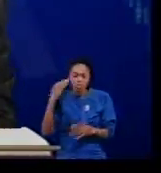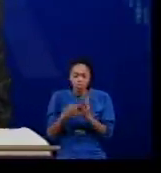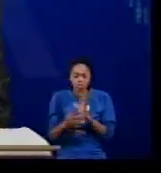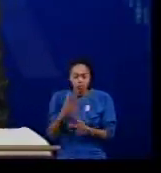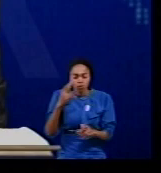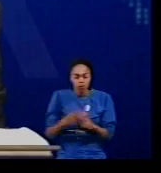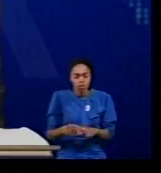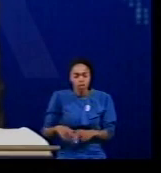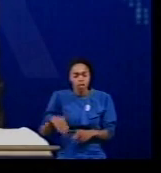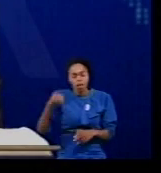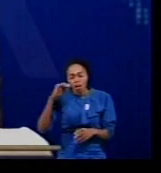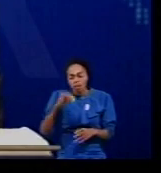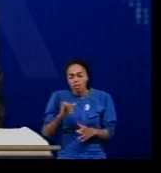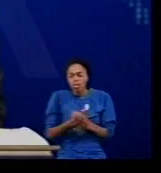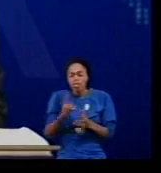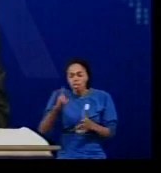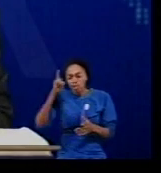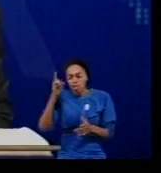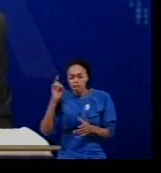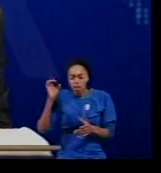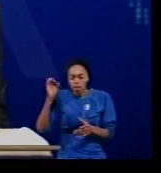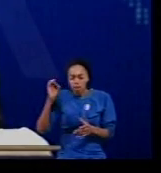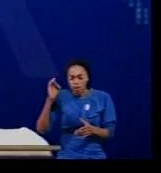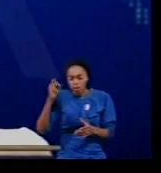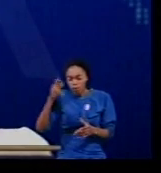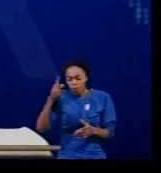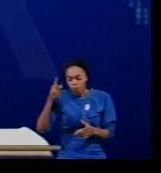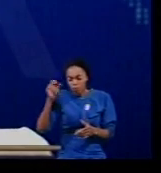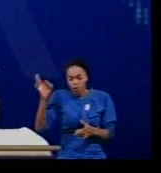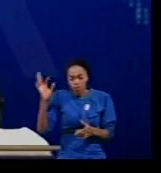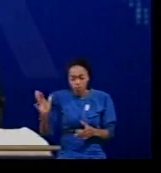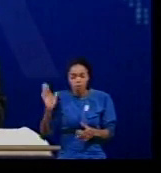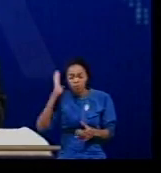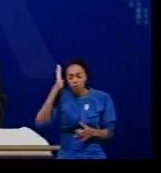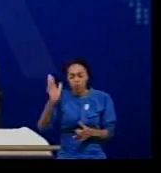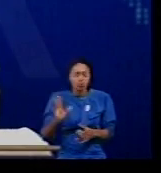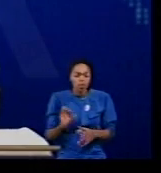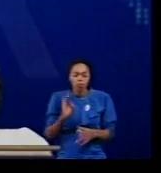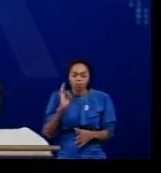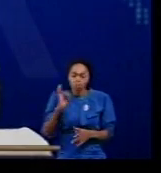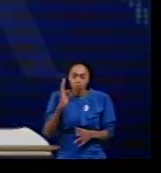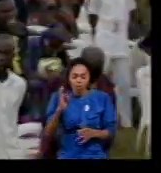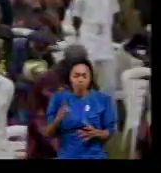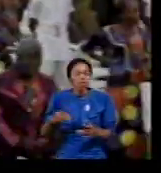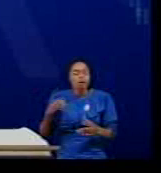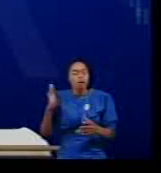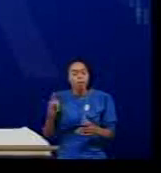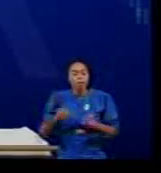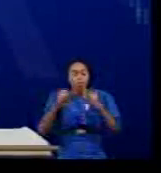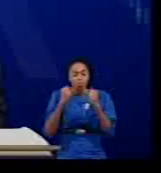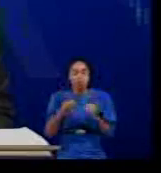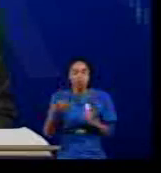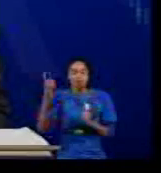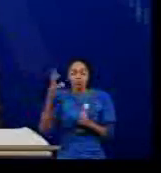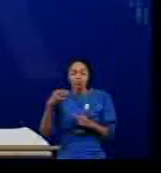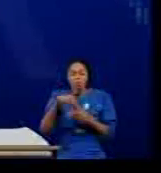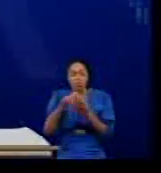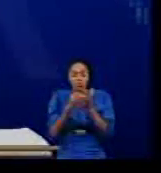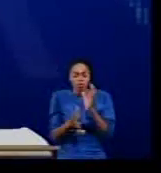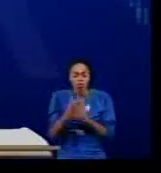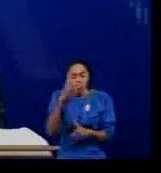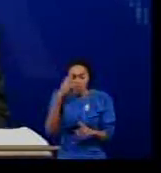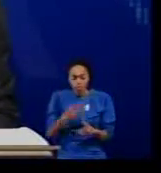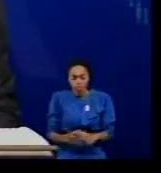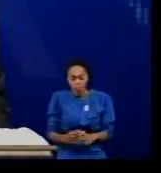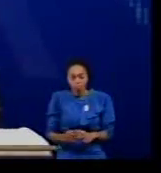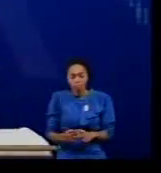made them the dens which are in the mountains and caves and strongholds. And so it was in